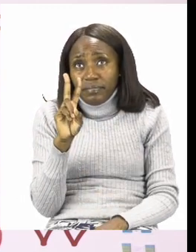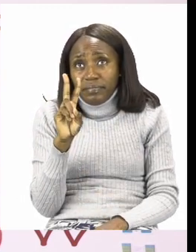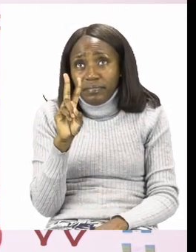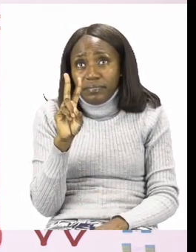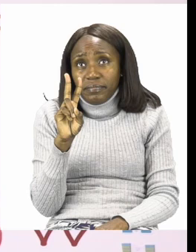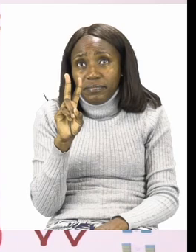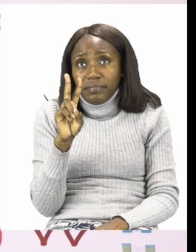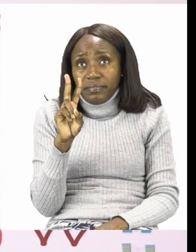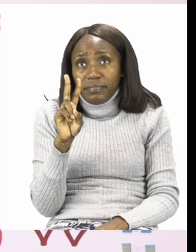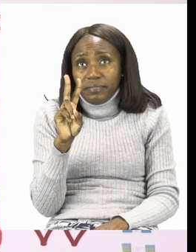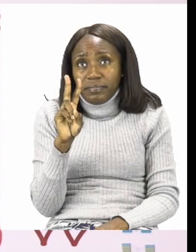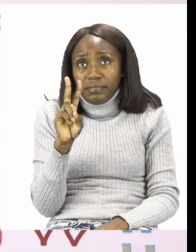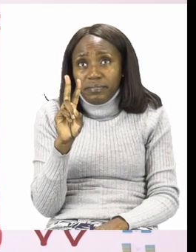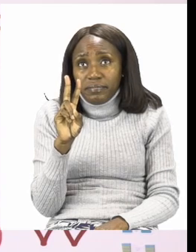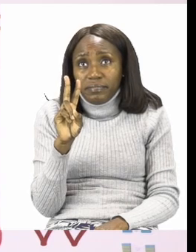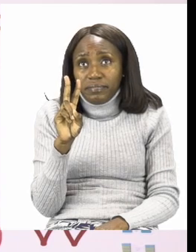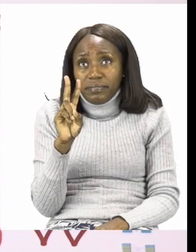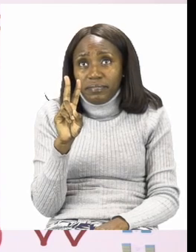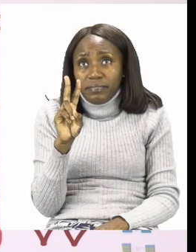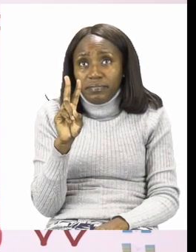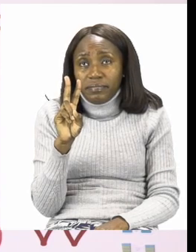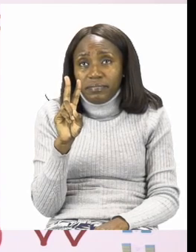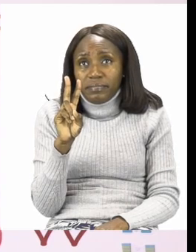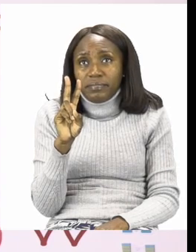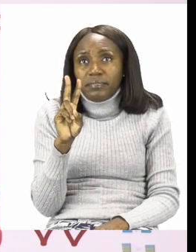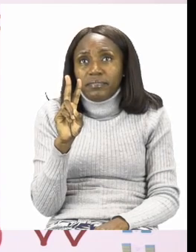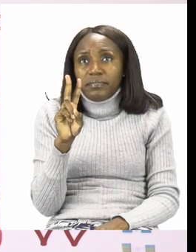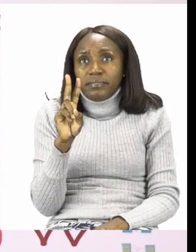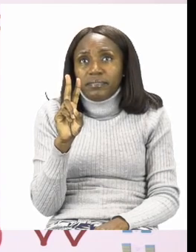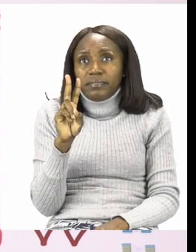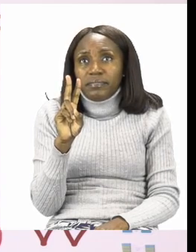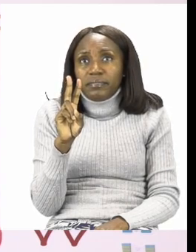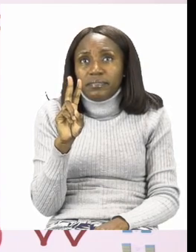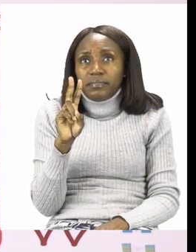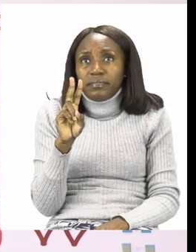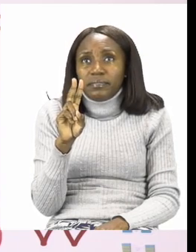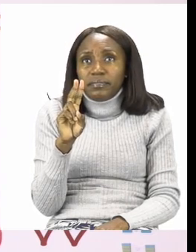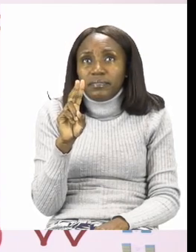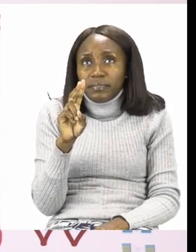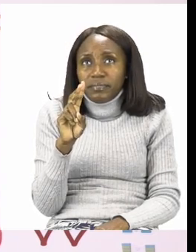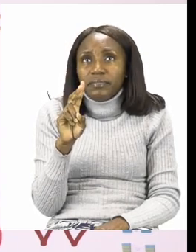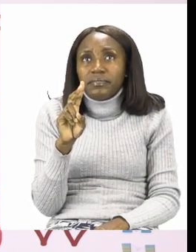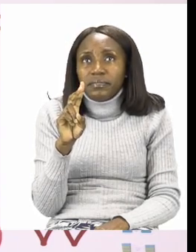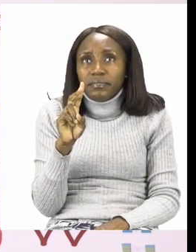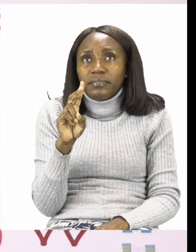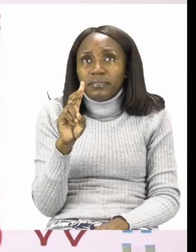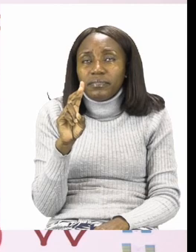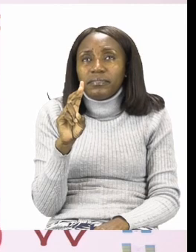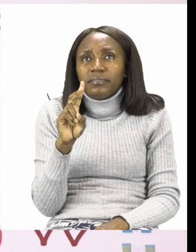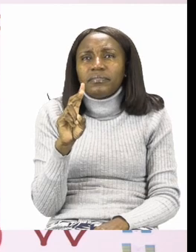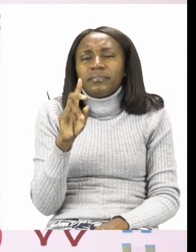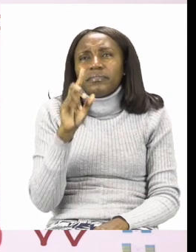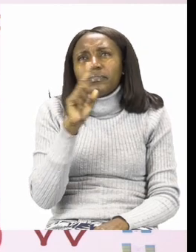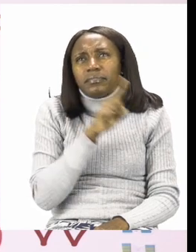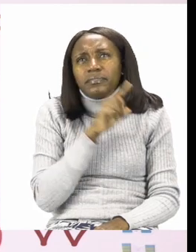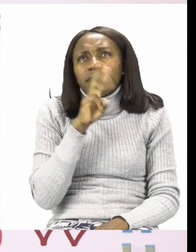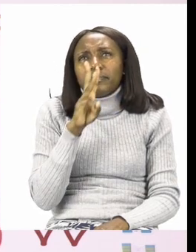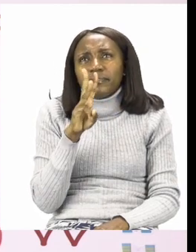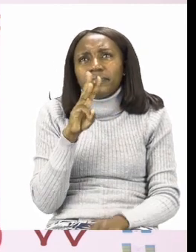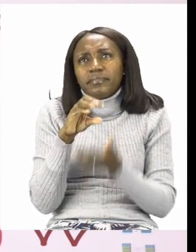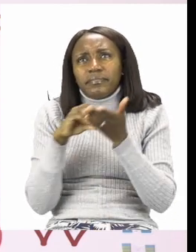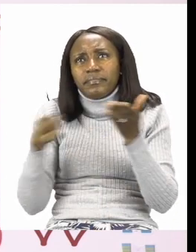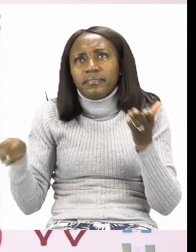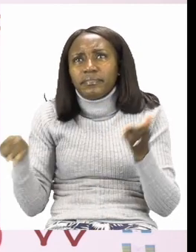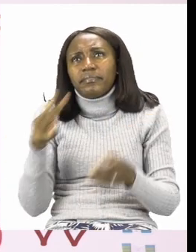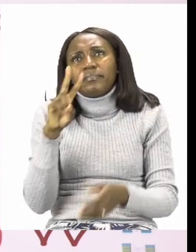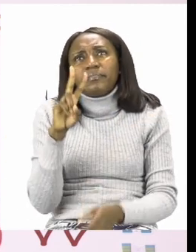13? 2. Let's look at what is 13